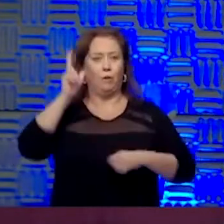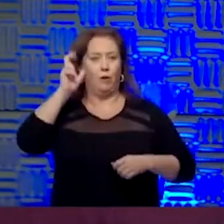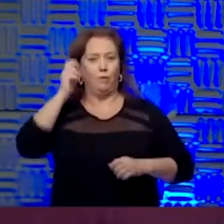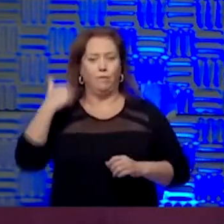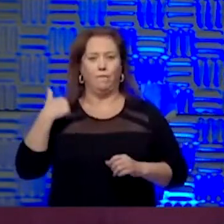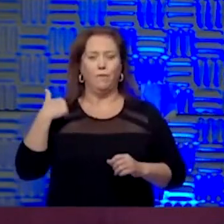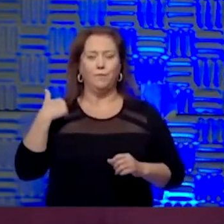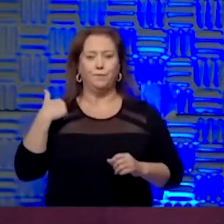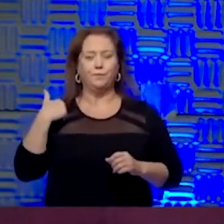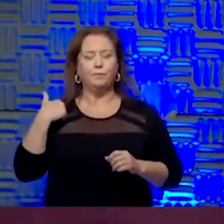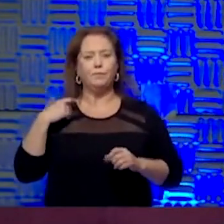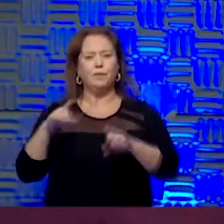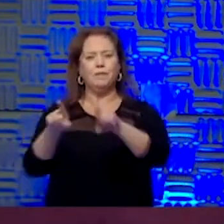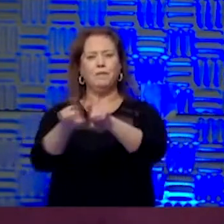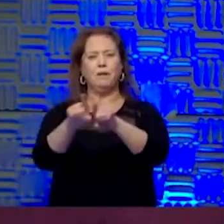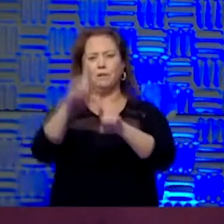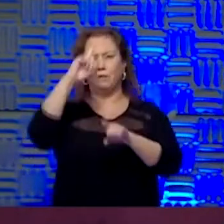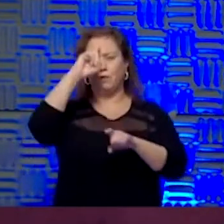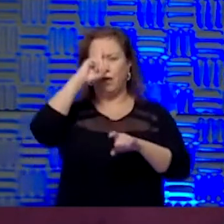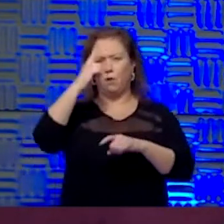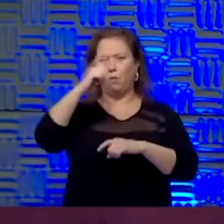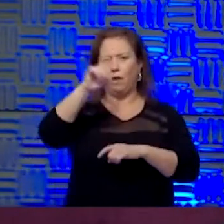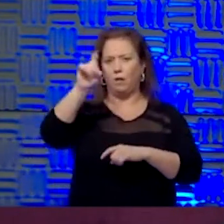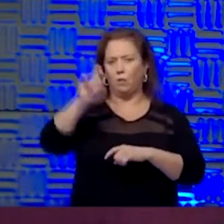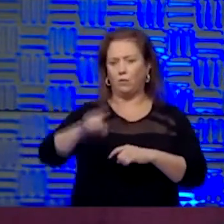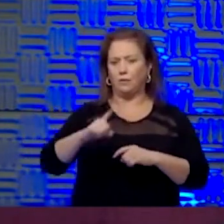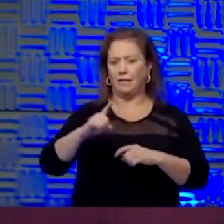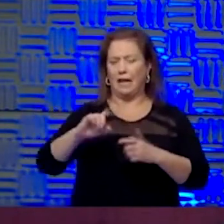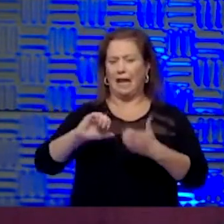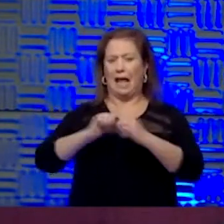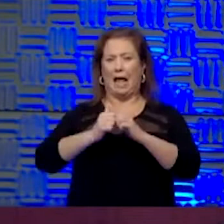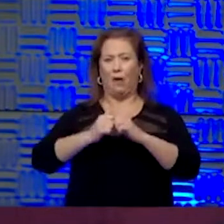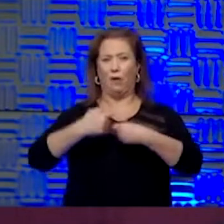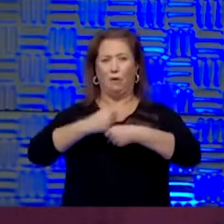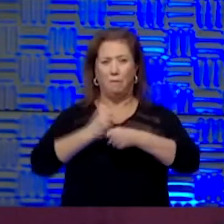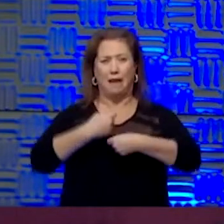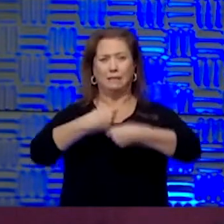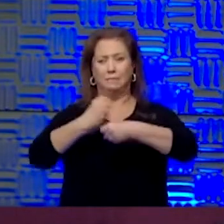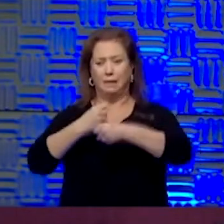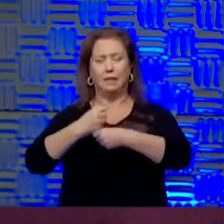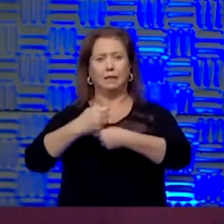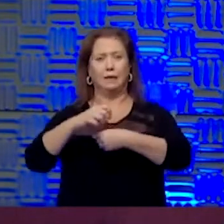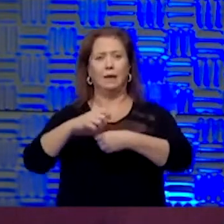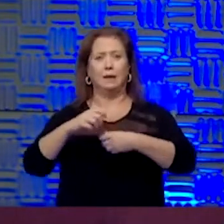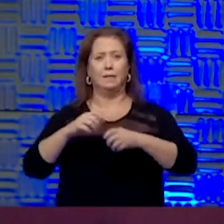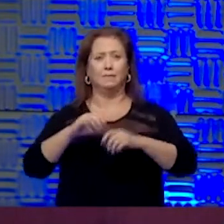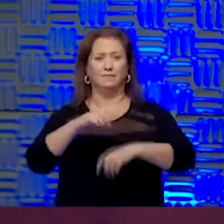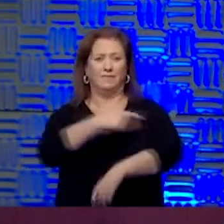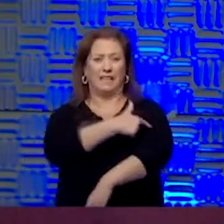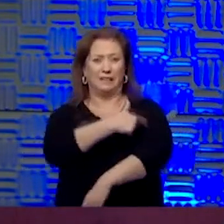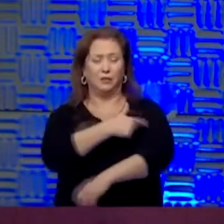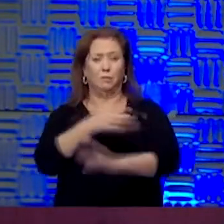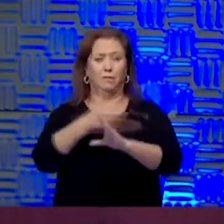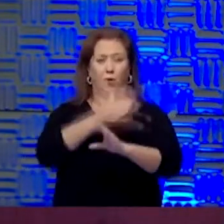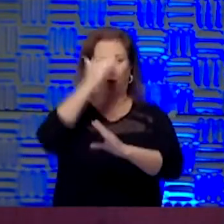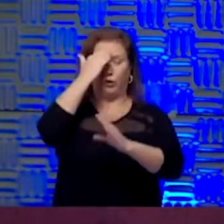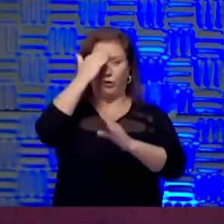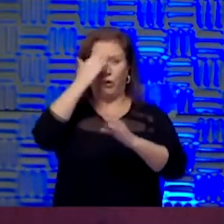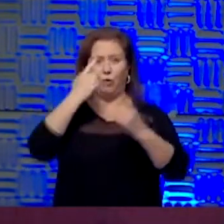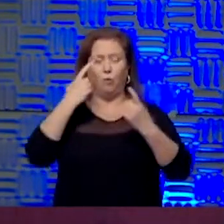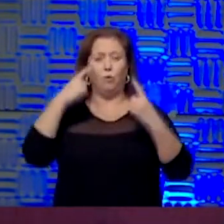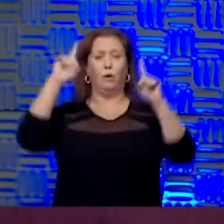that he thought, because one of the questions you have is how do you mass produce vaccinations before you know if they're going to work? They've already started